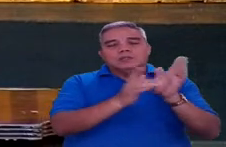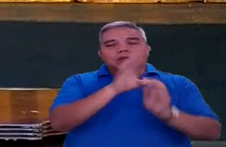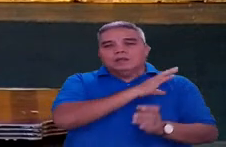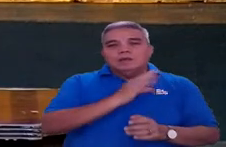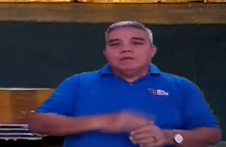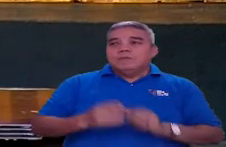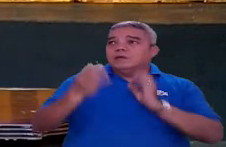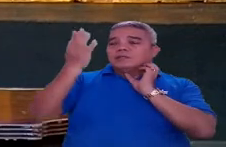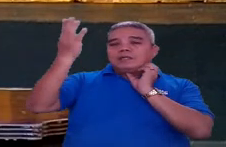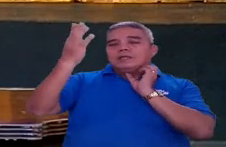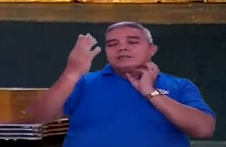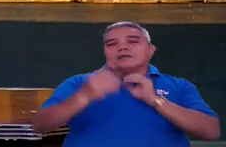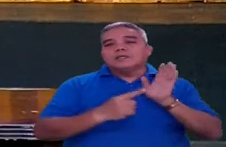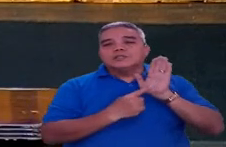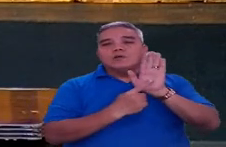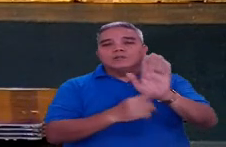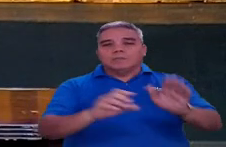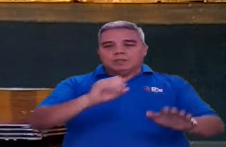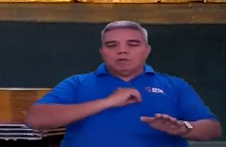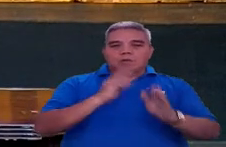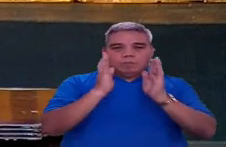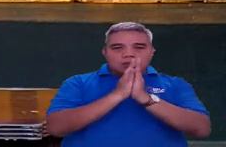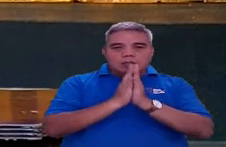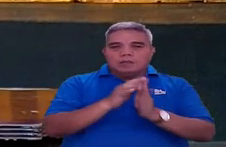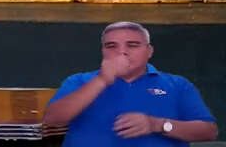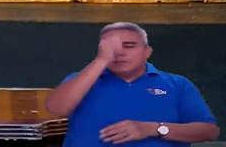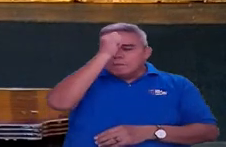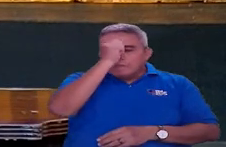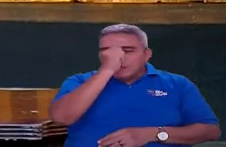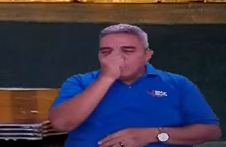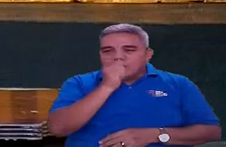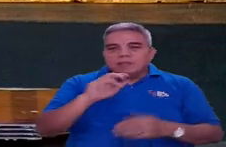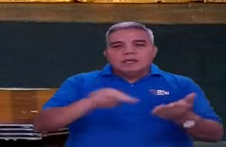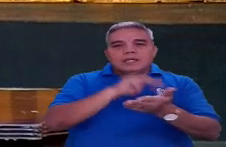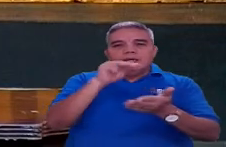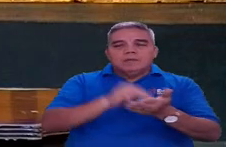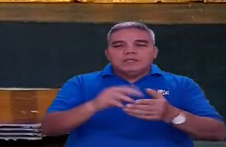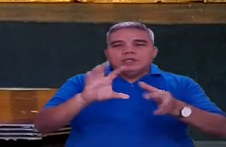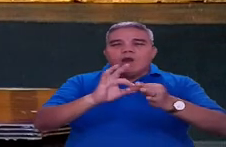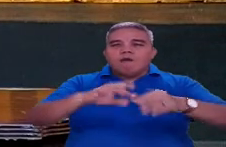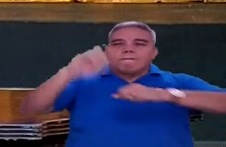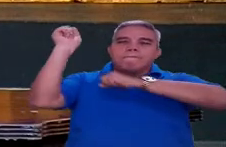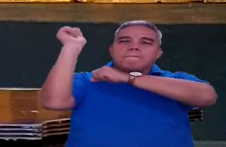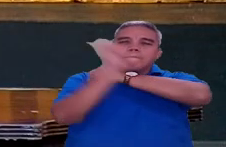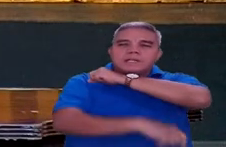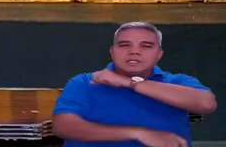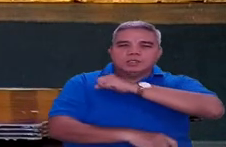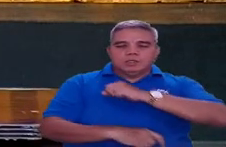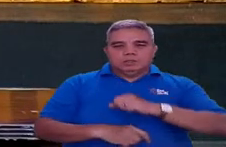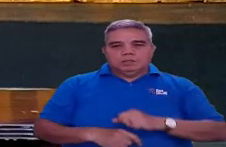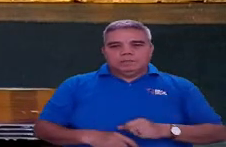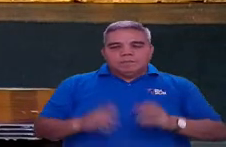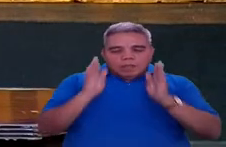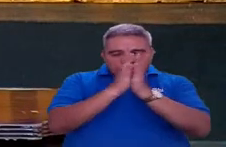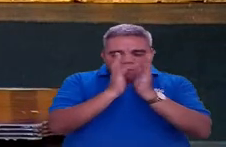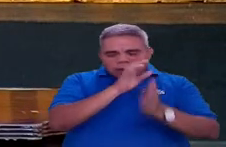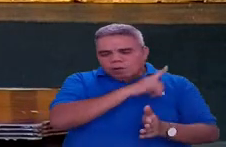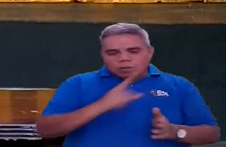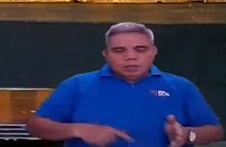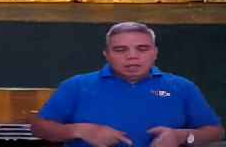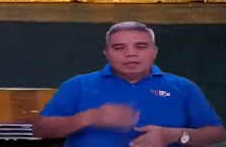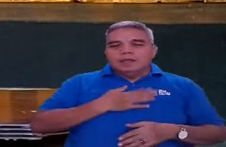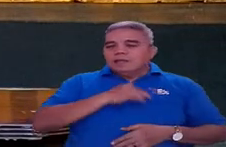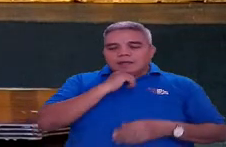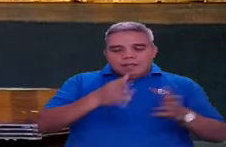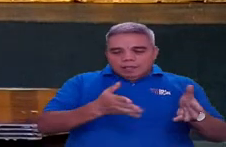it was the result of his own prayer. He was so patient in the midst of persecution. He prayed, Lord God,